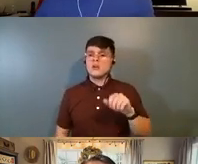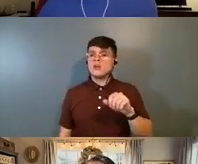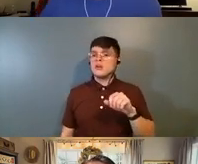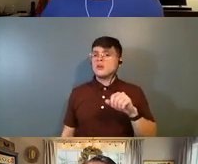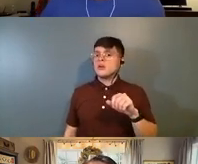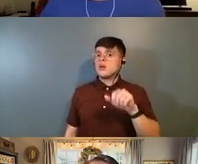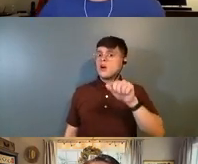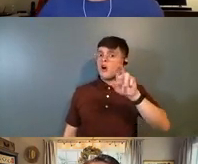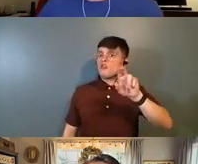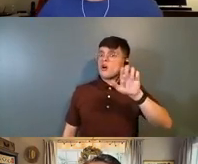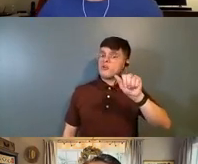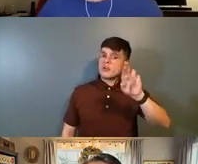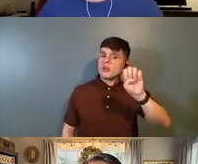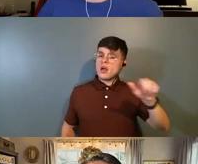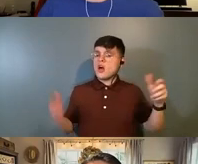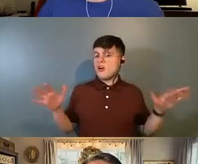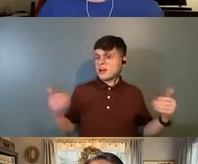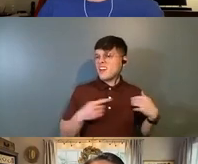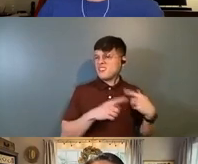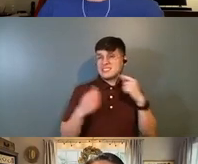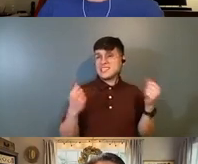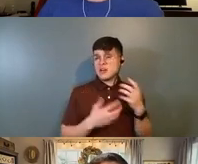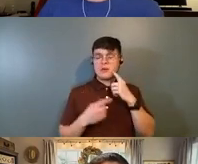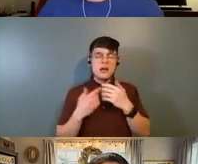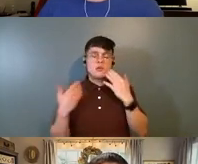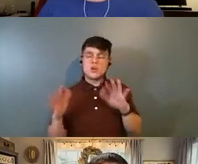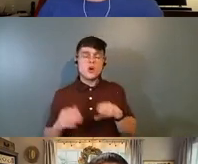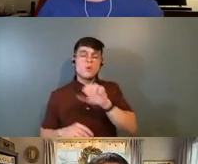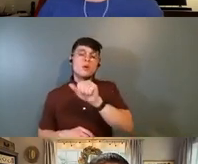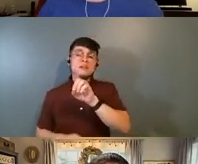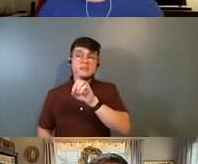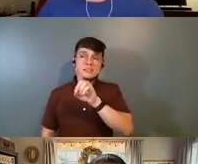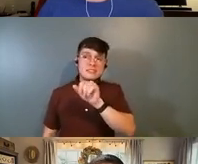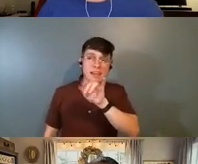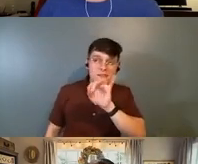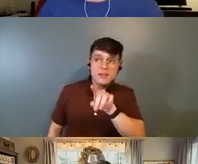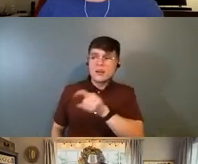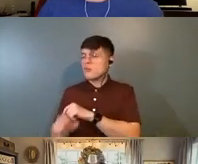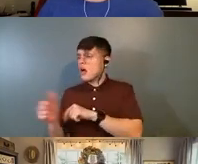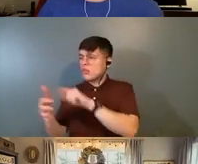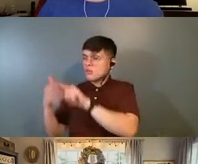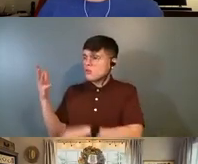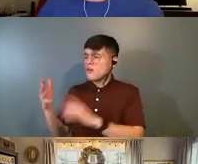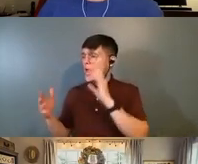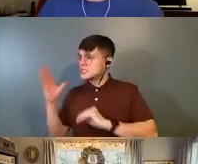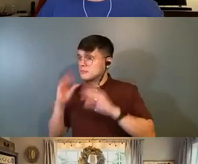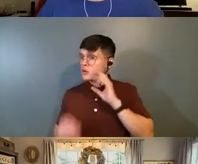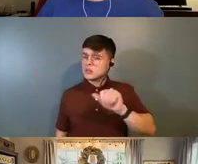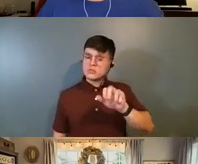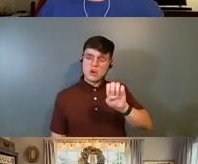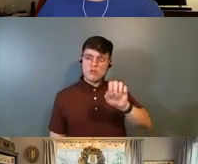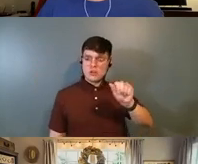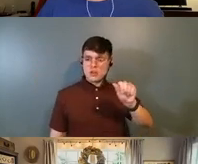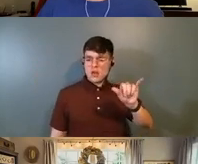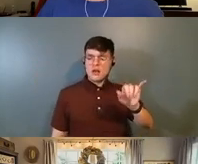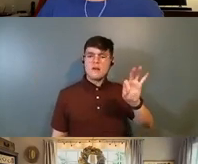scary. And I don't know. So there's, and I don't know, David or anybody else, if you guys have experience with ARIA flow too, or I don't